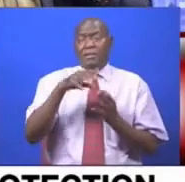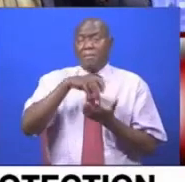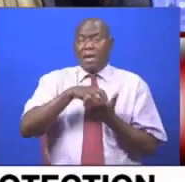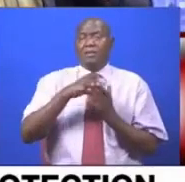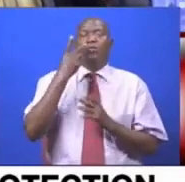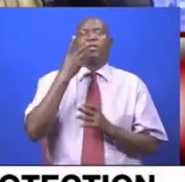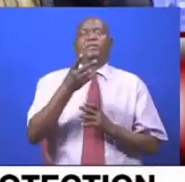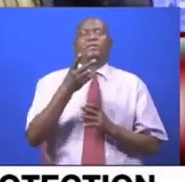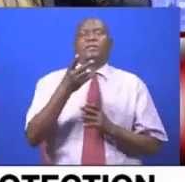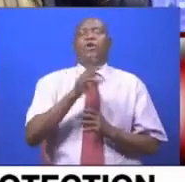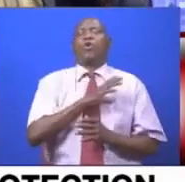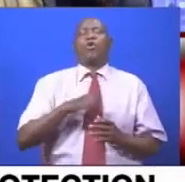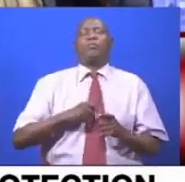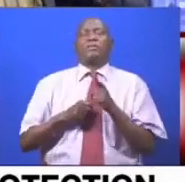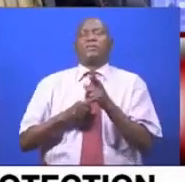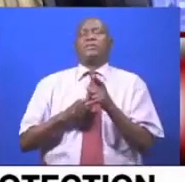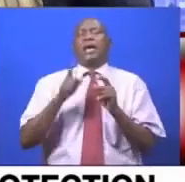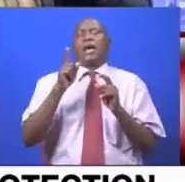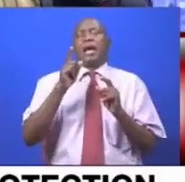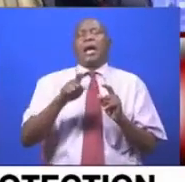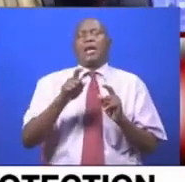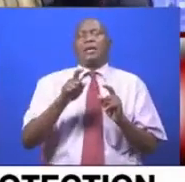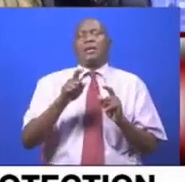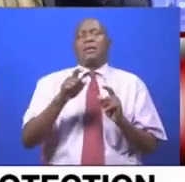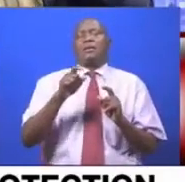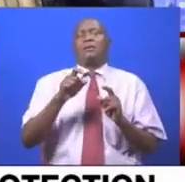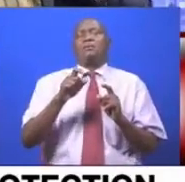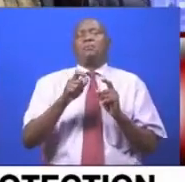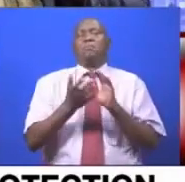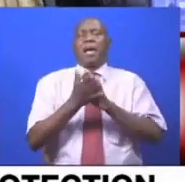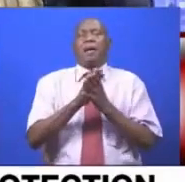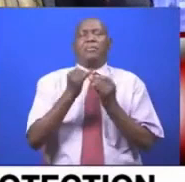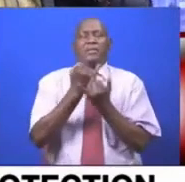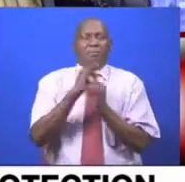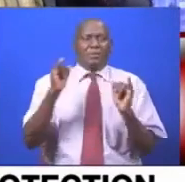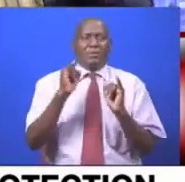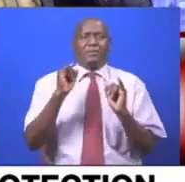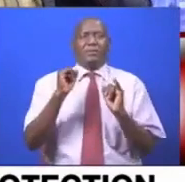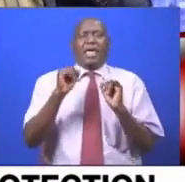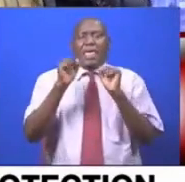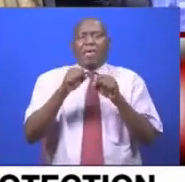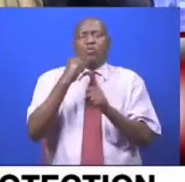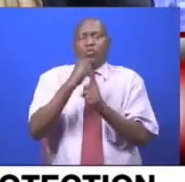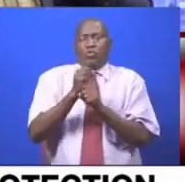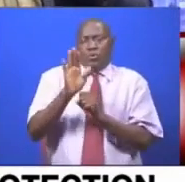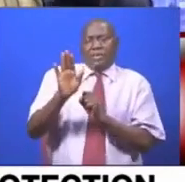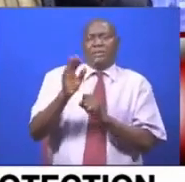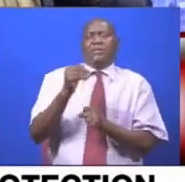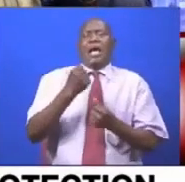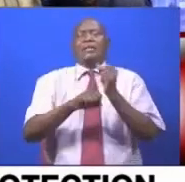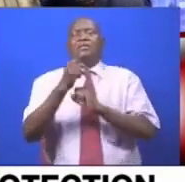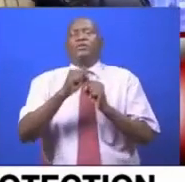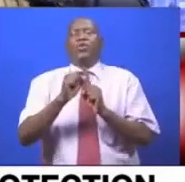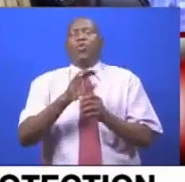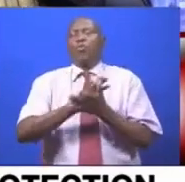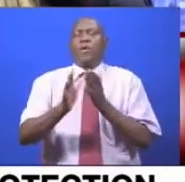going to see that this commission will be able to become independent so that it can be able to conduct its activities without fear, of